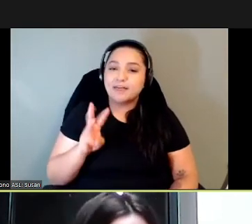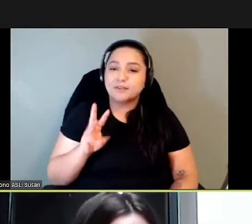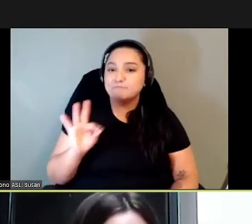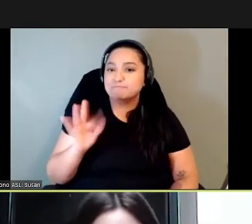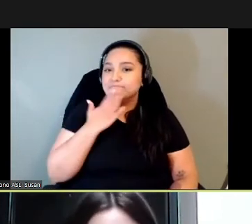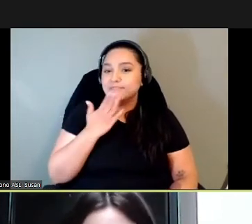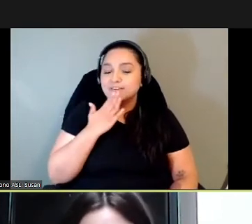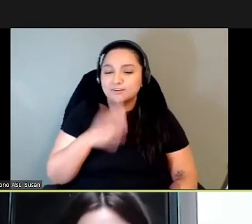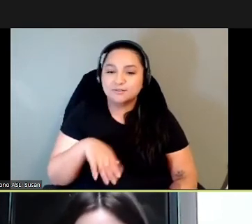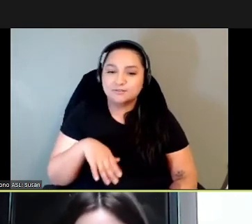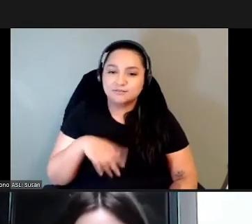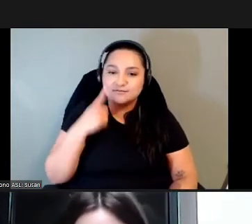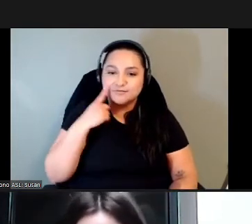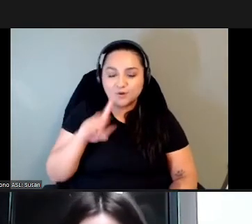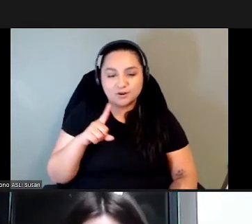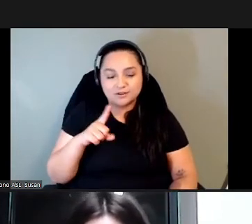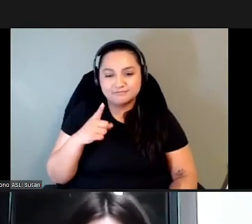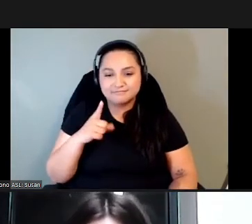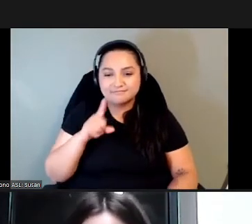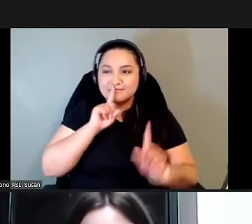Thank you for that. Thanks for entertaining that.